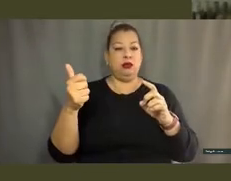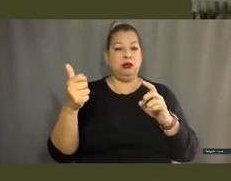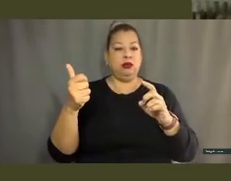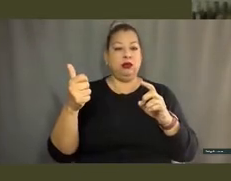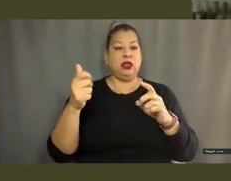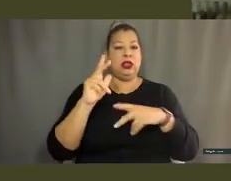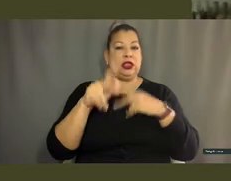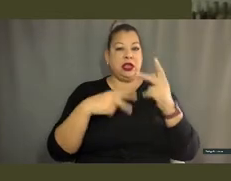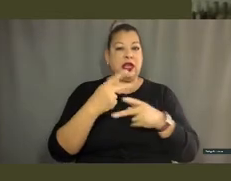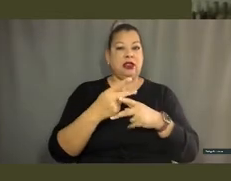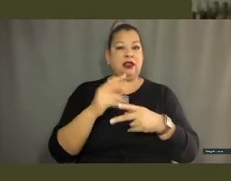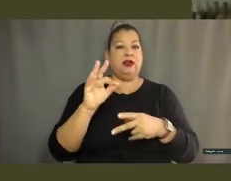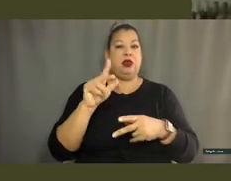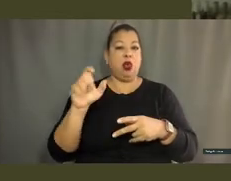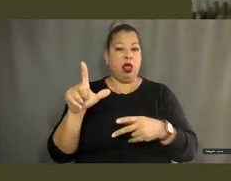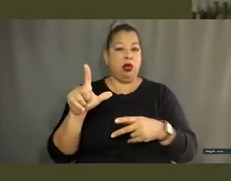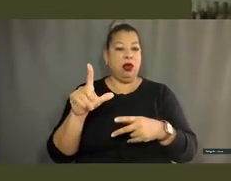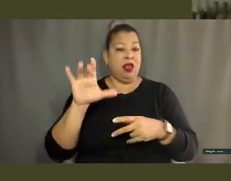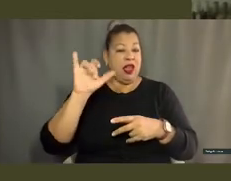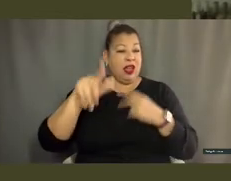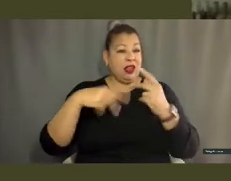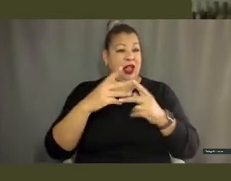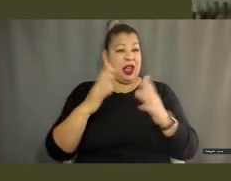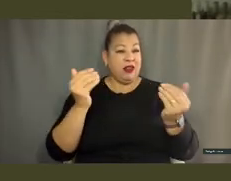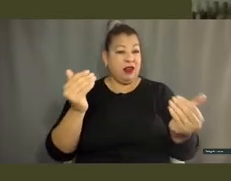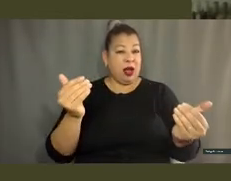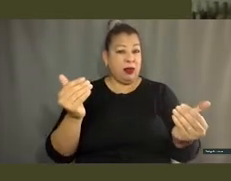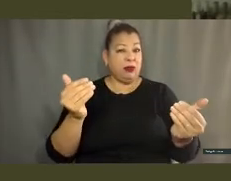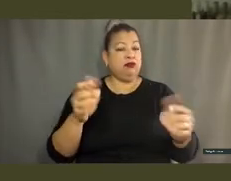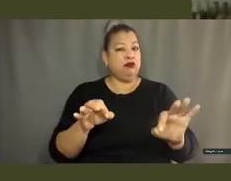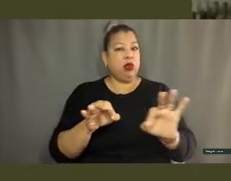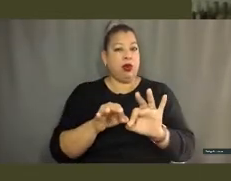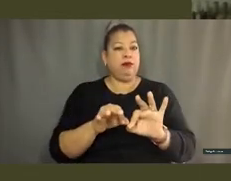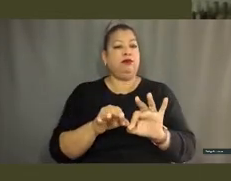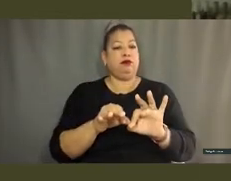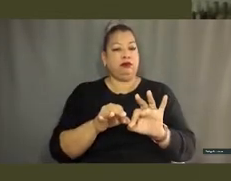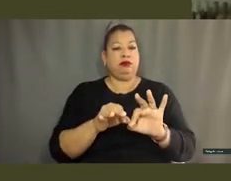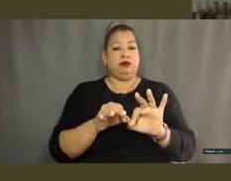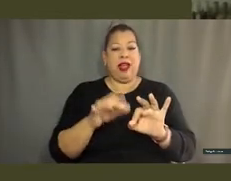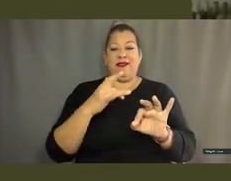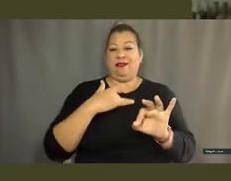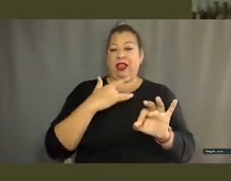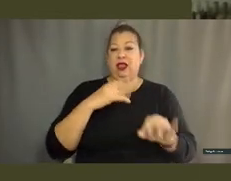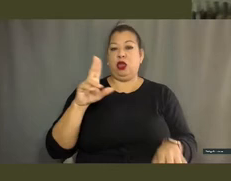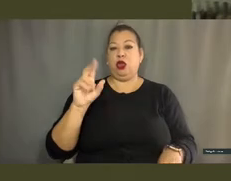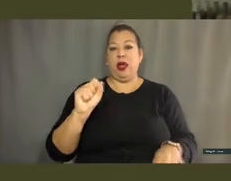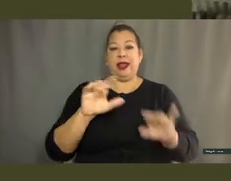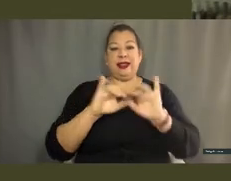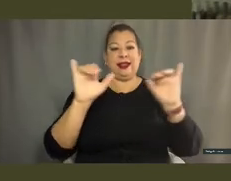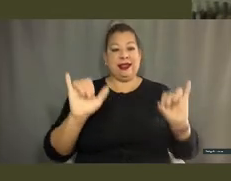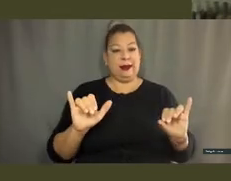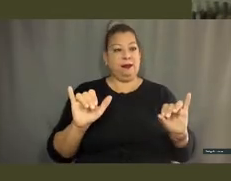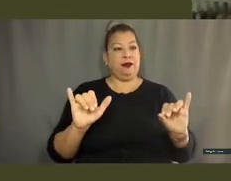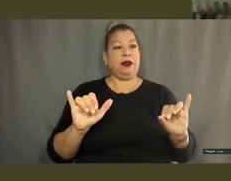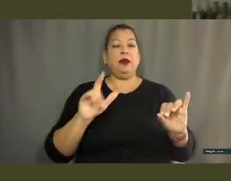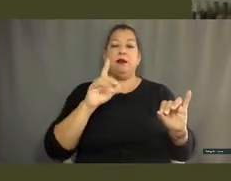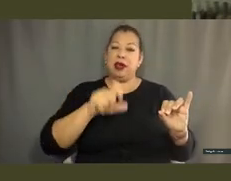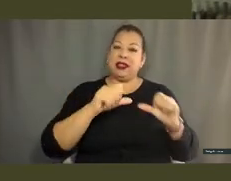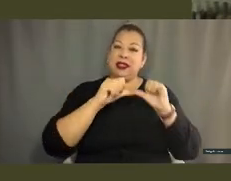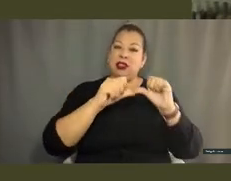of cooperation, I would see that necessary. And this is where I think the United Nations system will need to continue to support